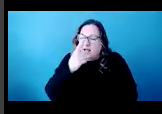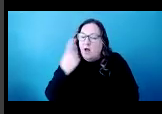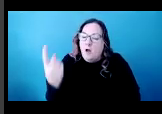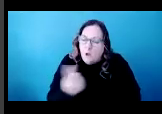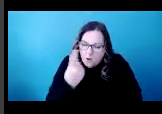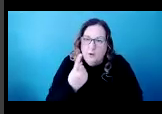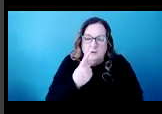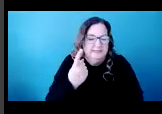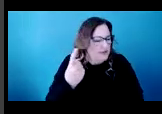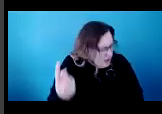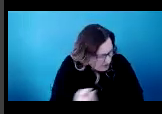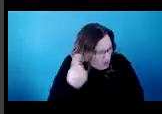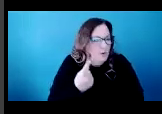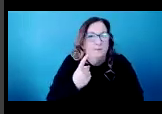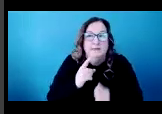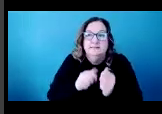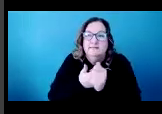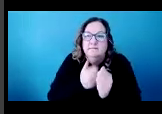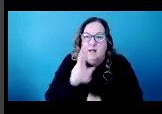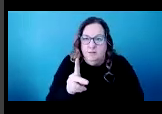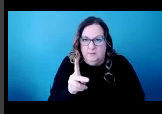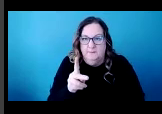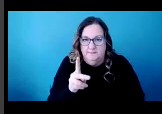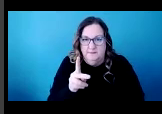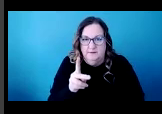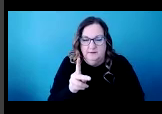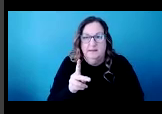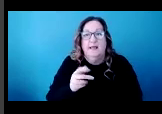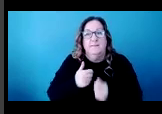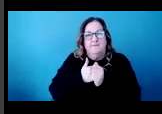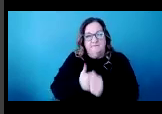And yes, a chain of command is a perfect